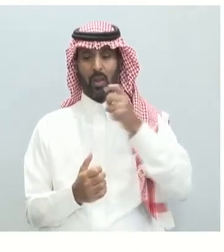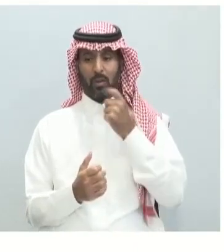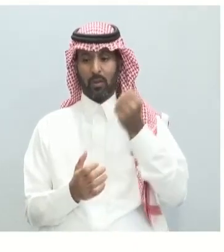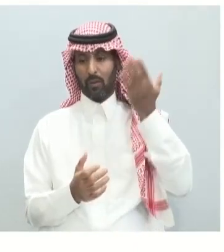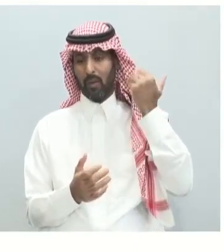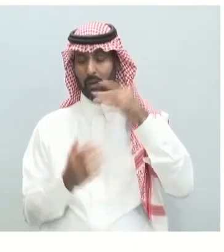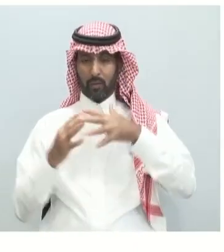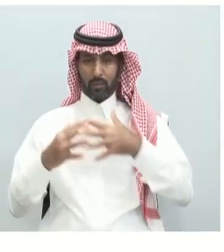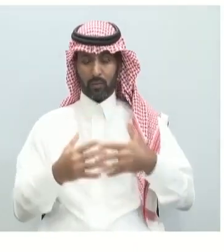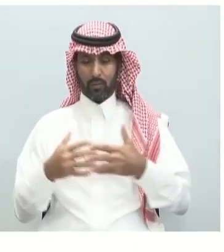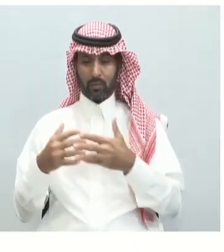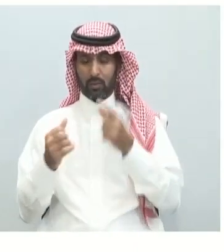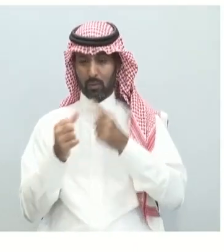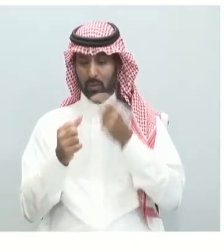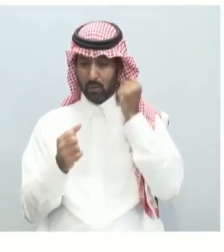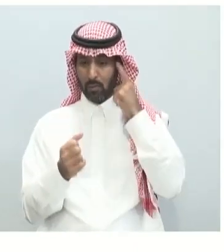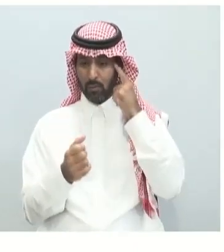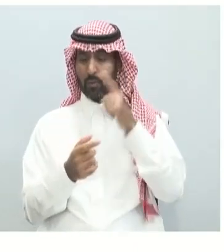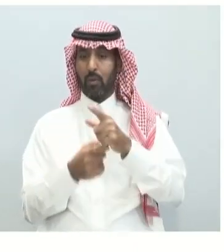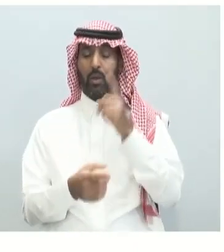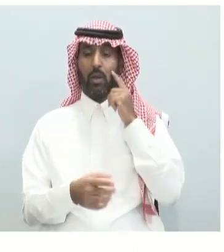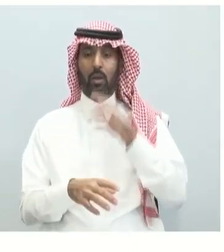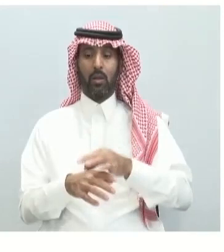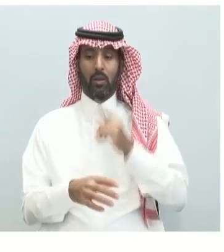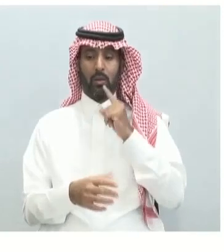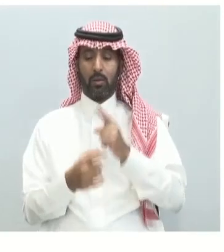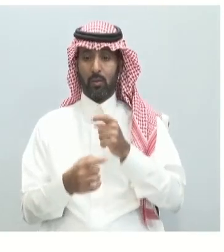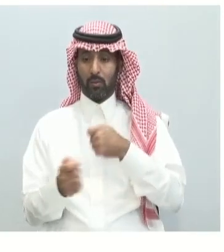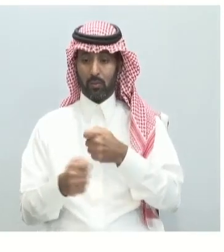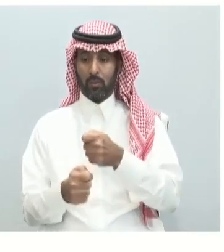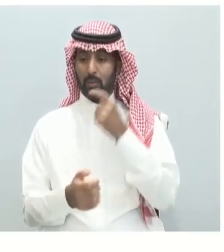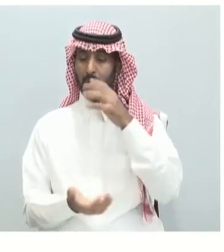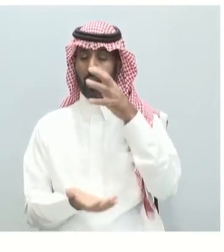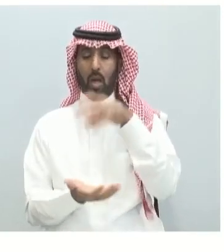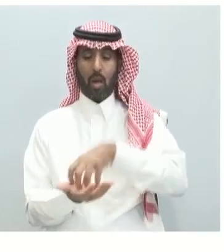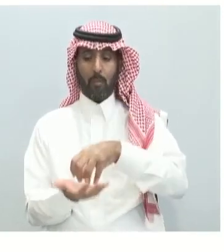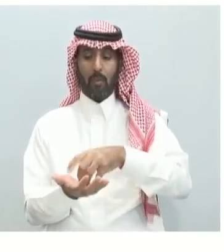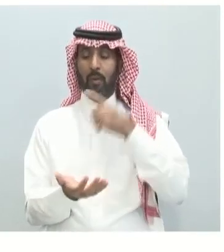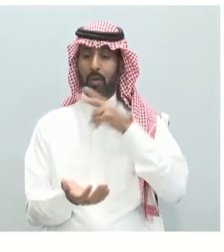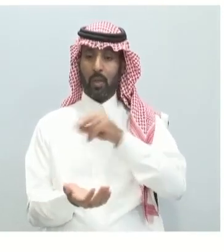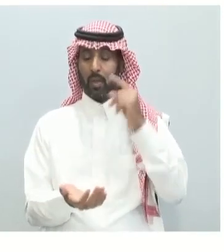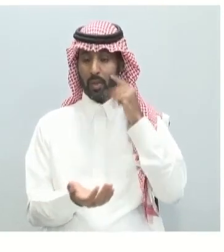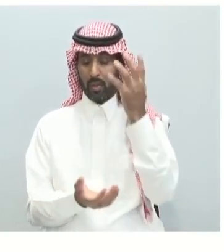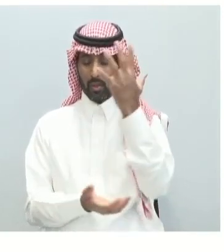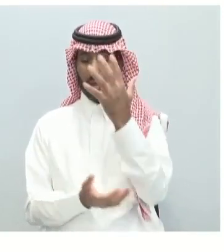US, CSAs have become a popular way for people to buy local, seasonal food directly from a farmer.